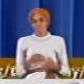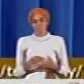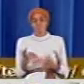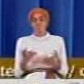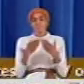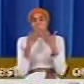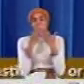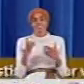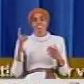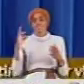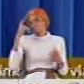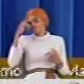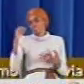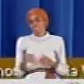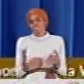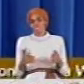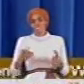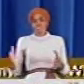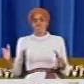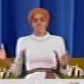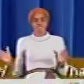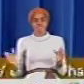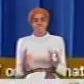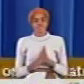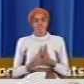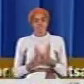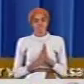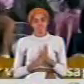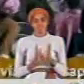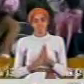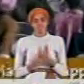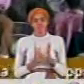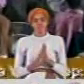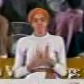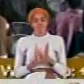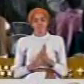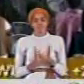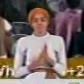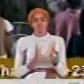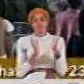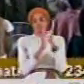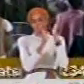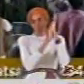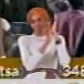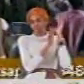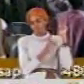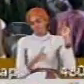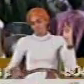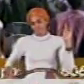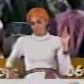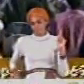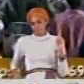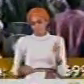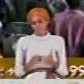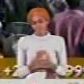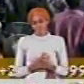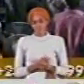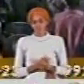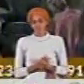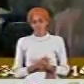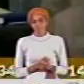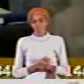for everything. Yes. Praise the Lord. Hallelujah. Thank